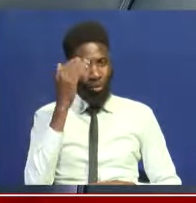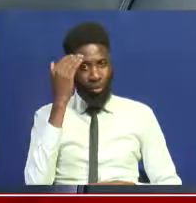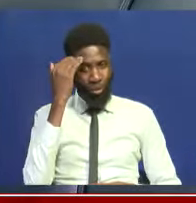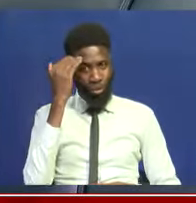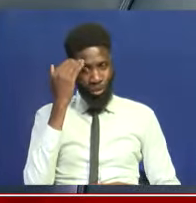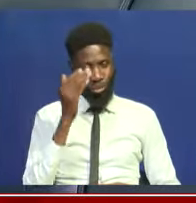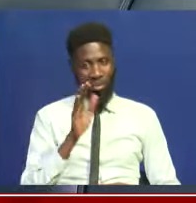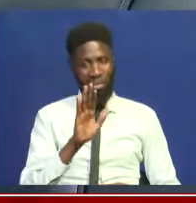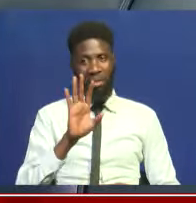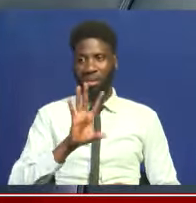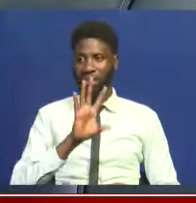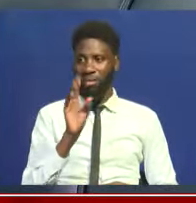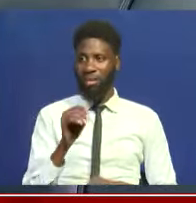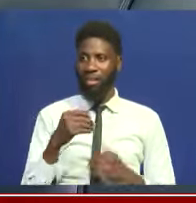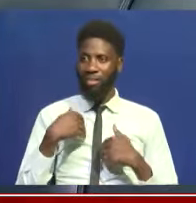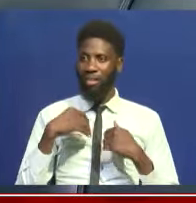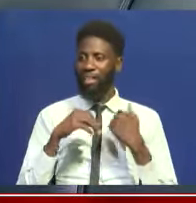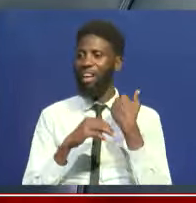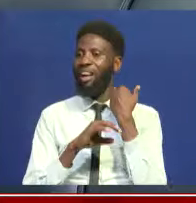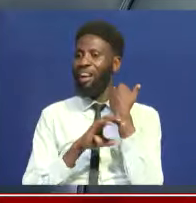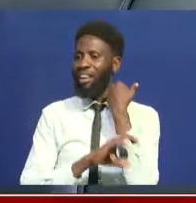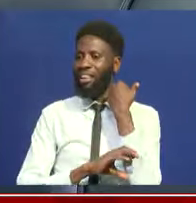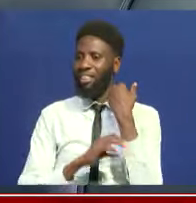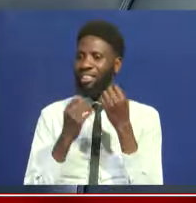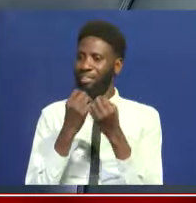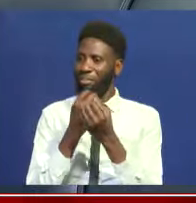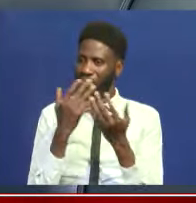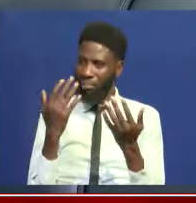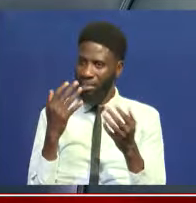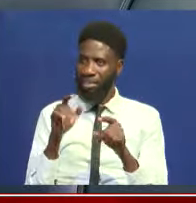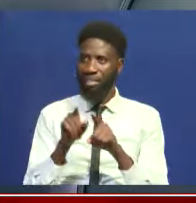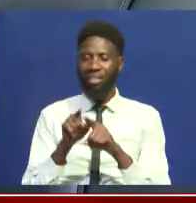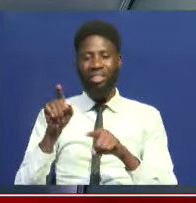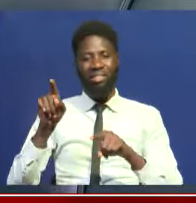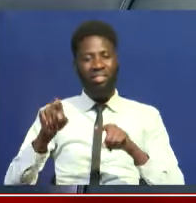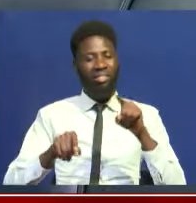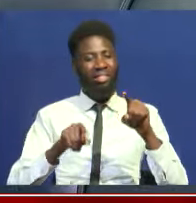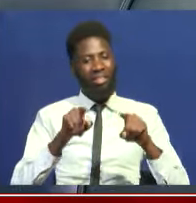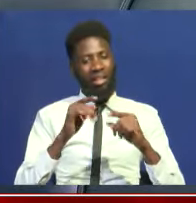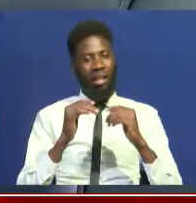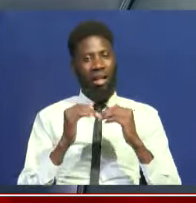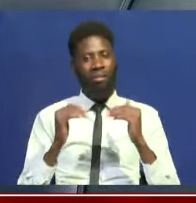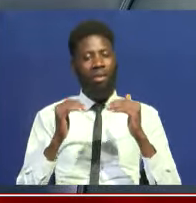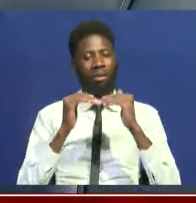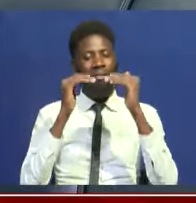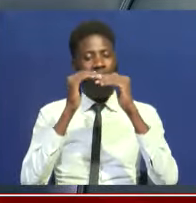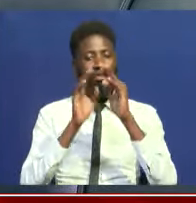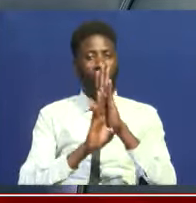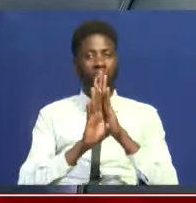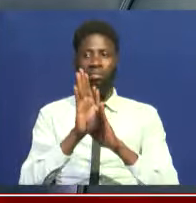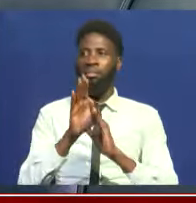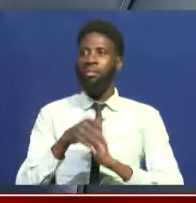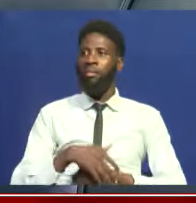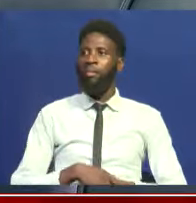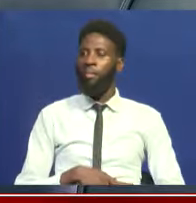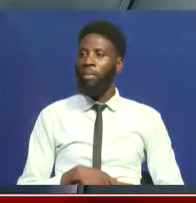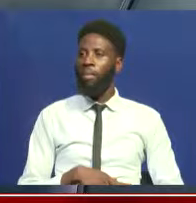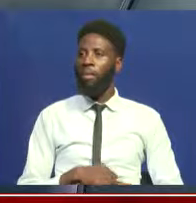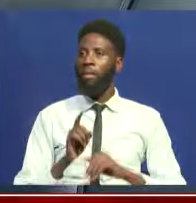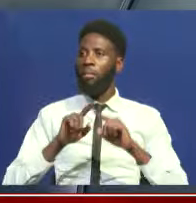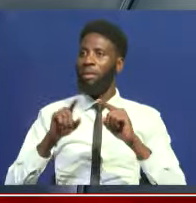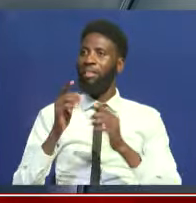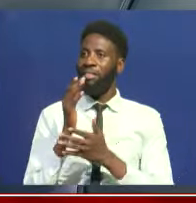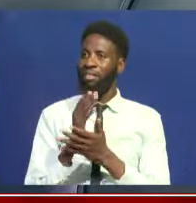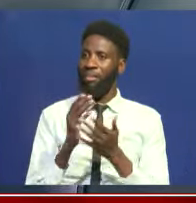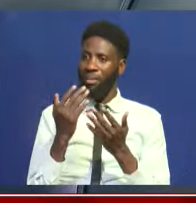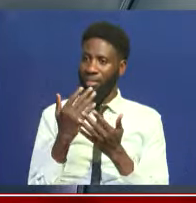continent with a lot of countries and at very diverse stages of development. But some of the things I've seen